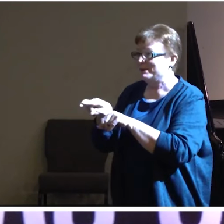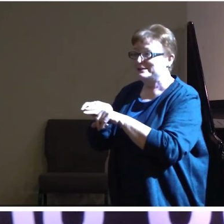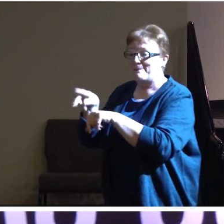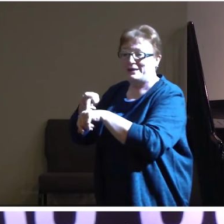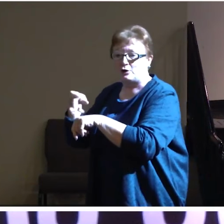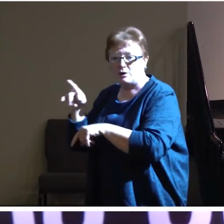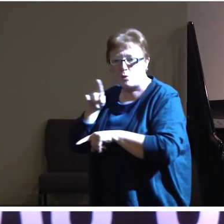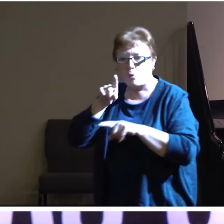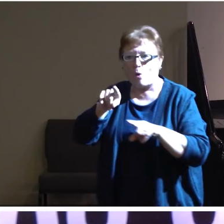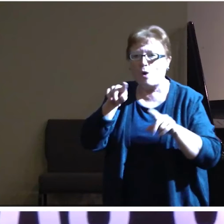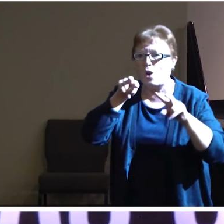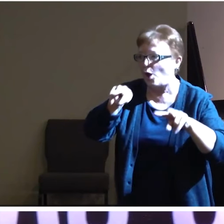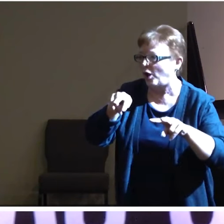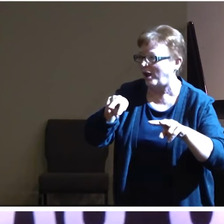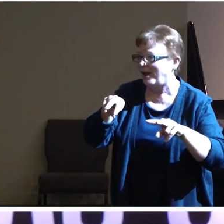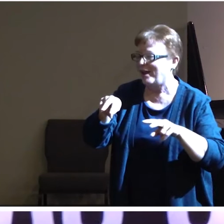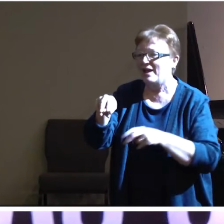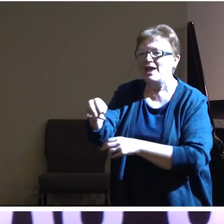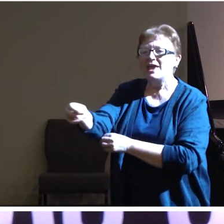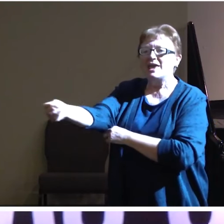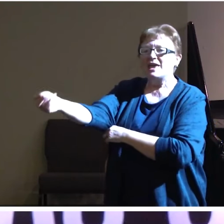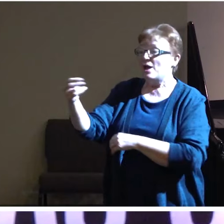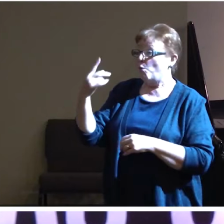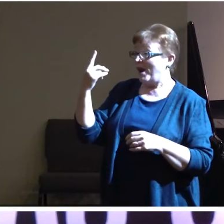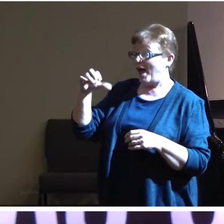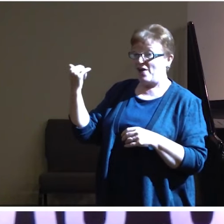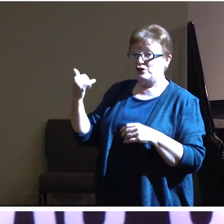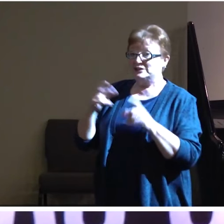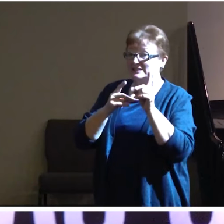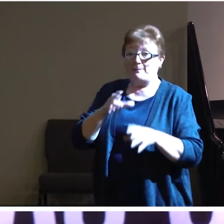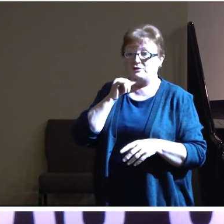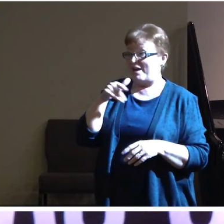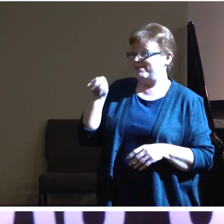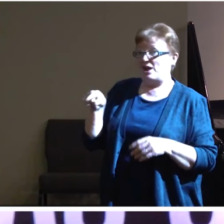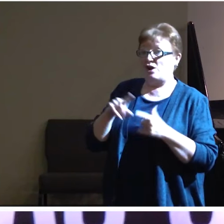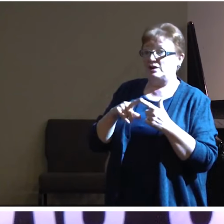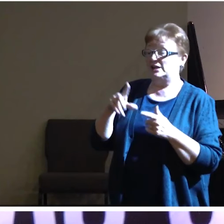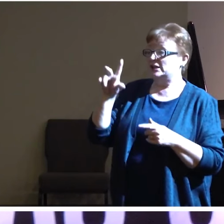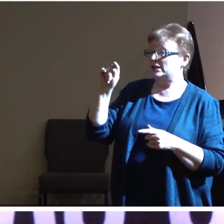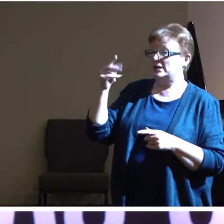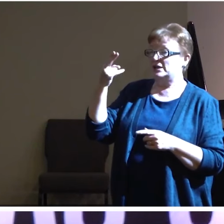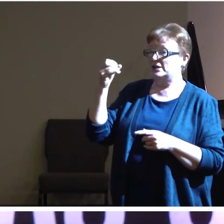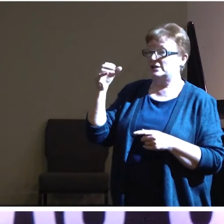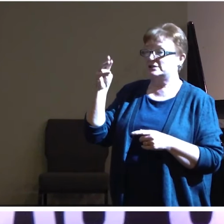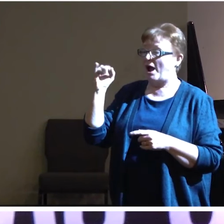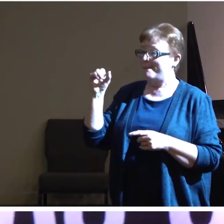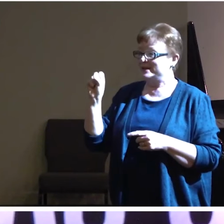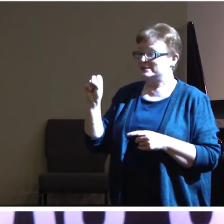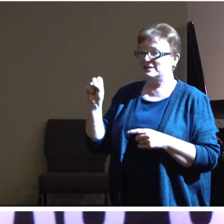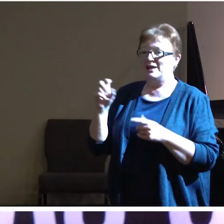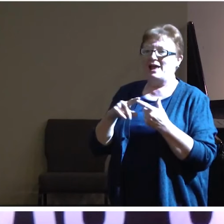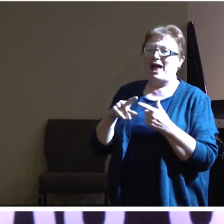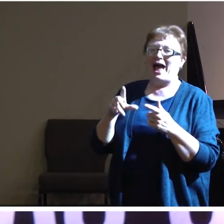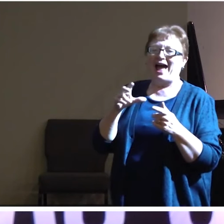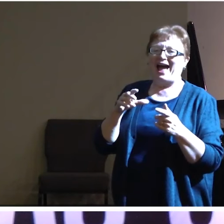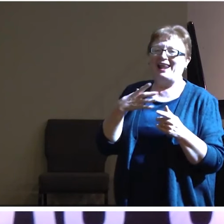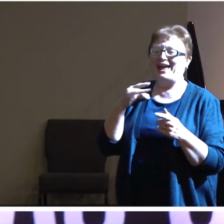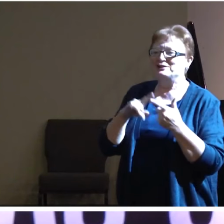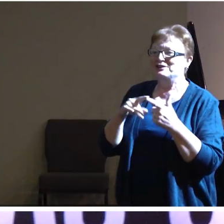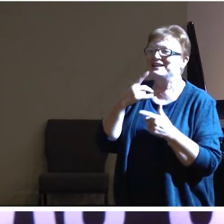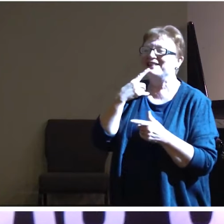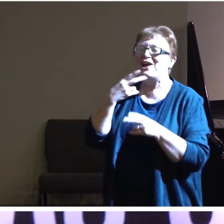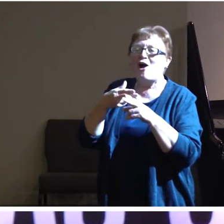One of the other disciples wasn't there, a disciple by the name of Thomas. I don't like to refer to Thomas as the doubting Thomas. I